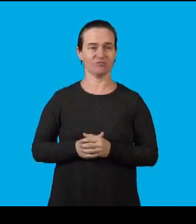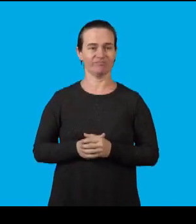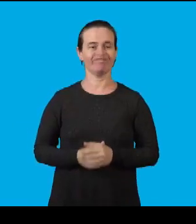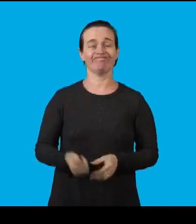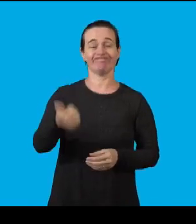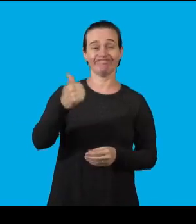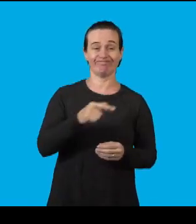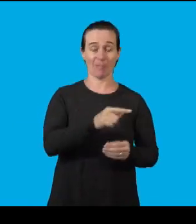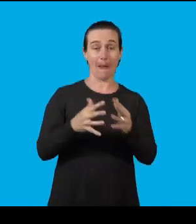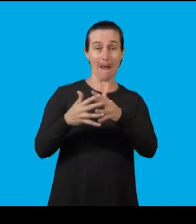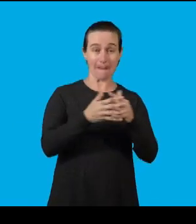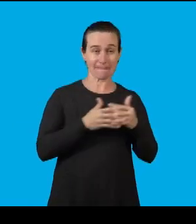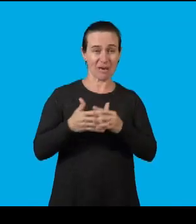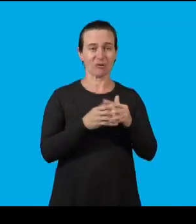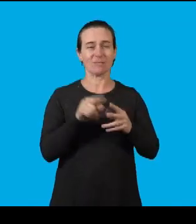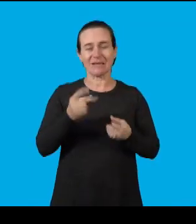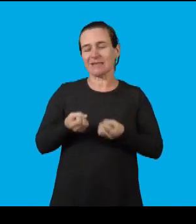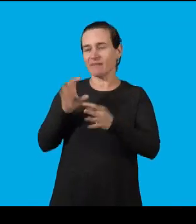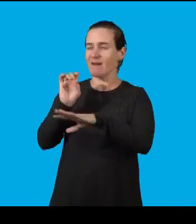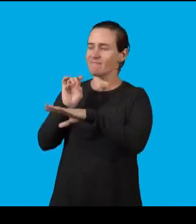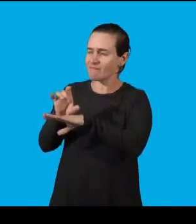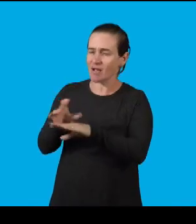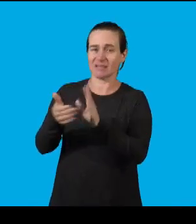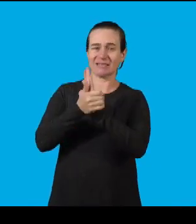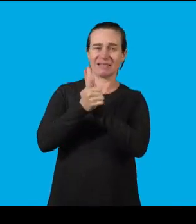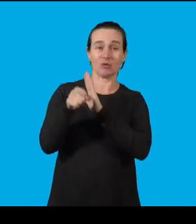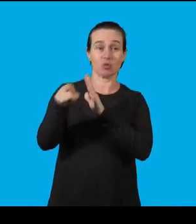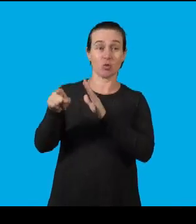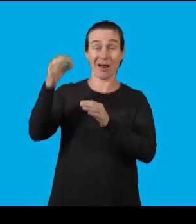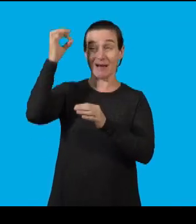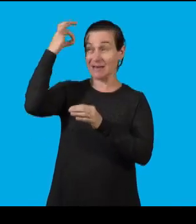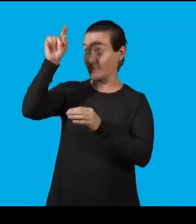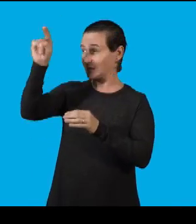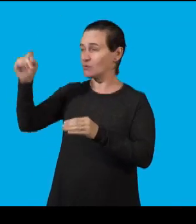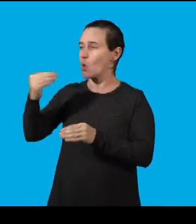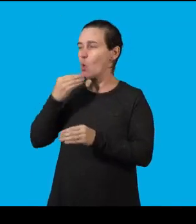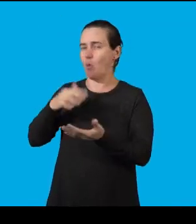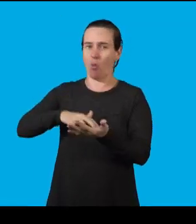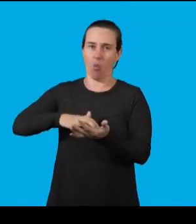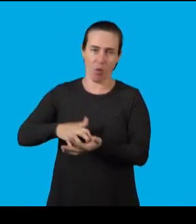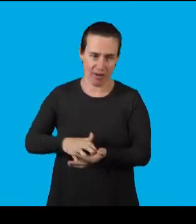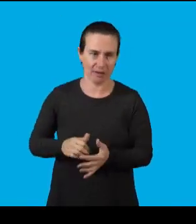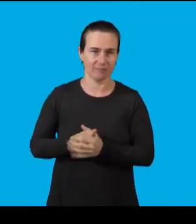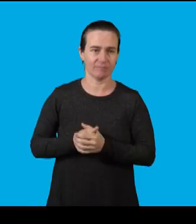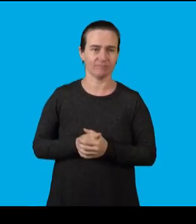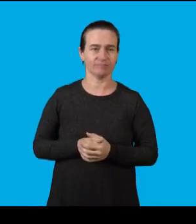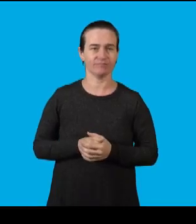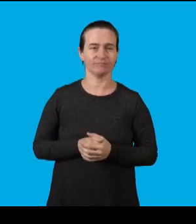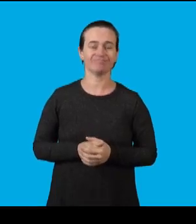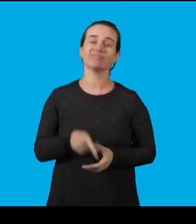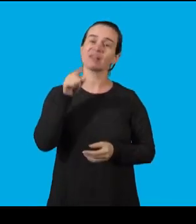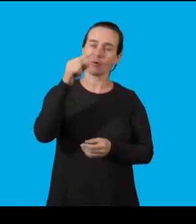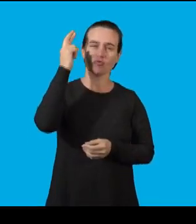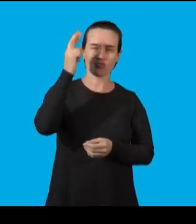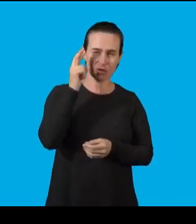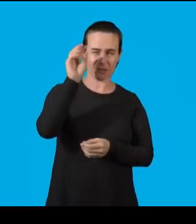the war. The United States had to provide advice and skills to weak governments. So you can see those are